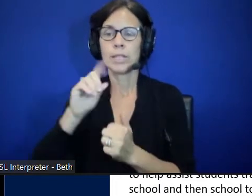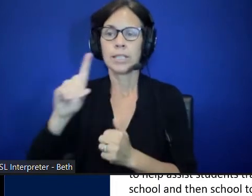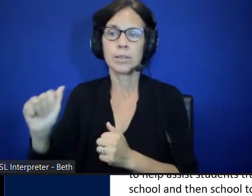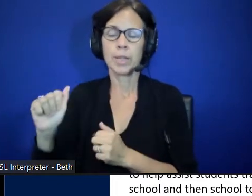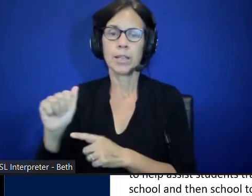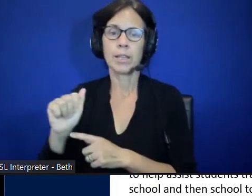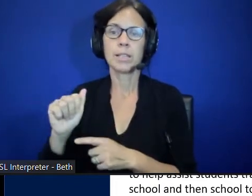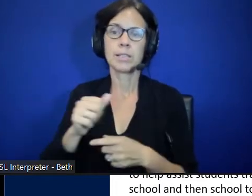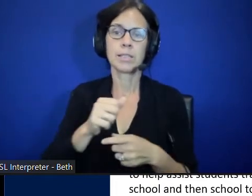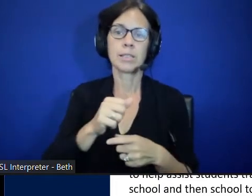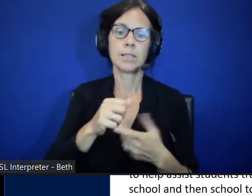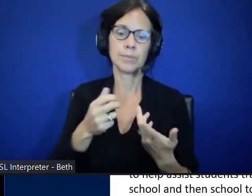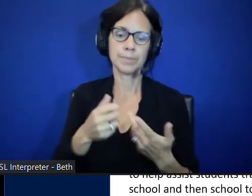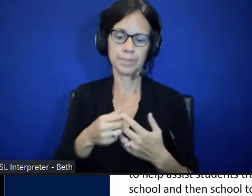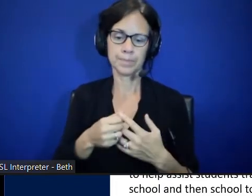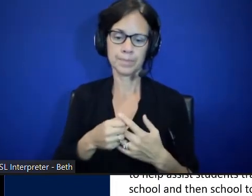a,